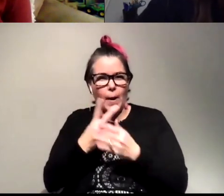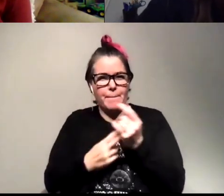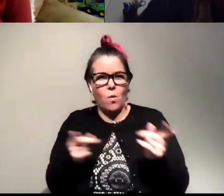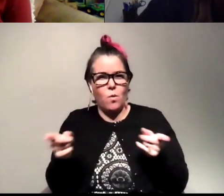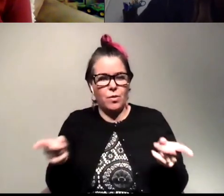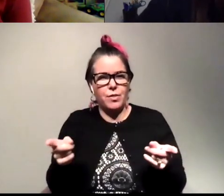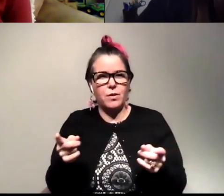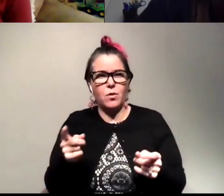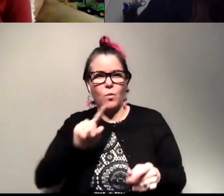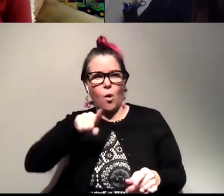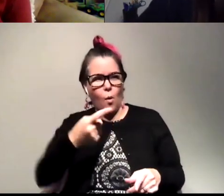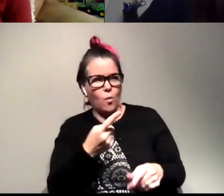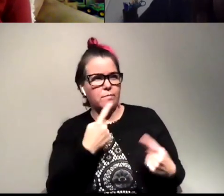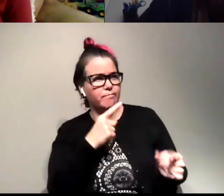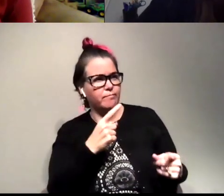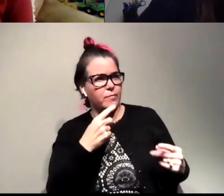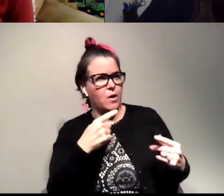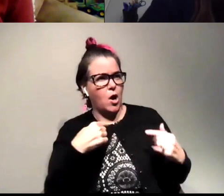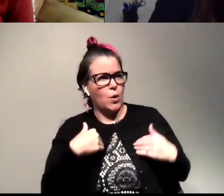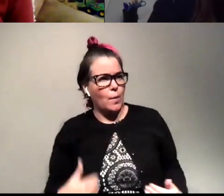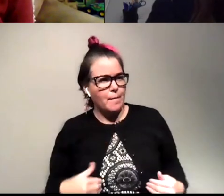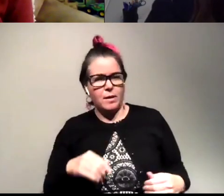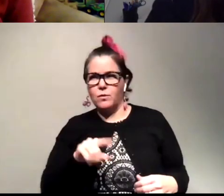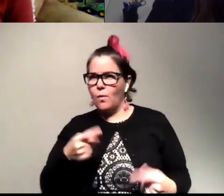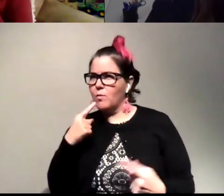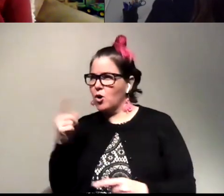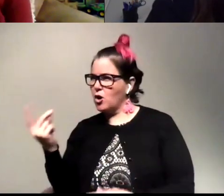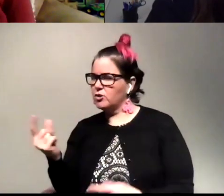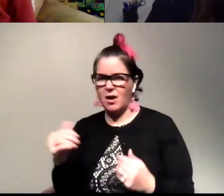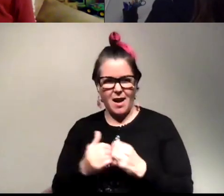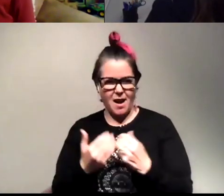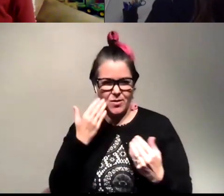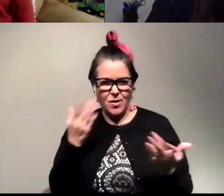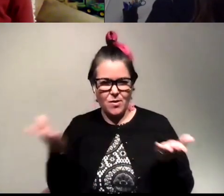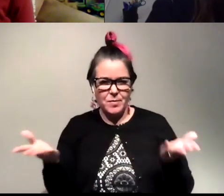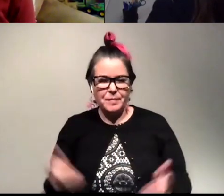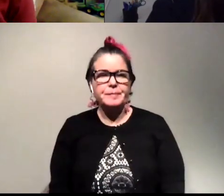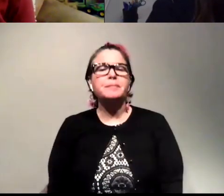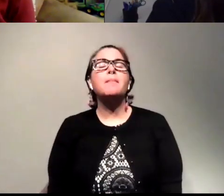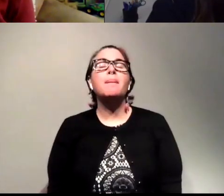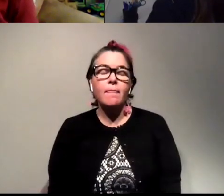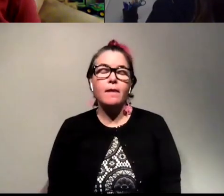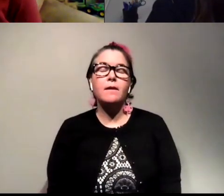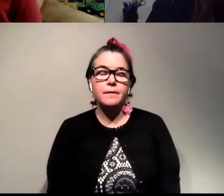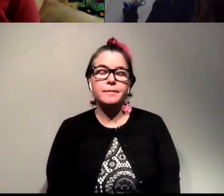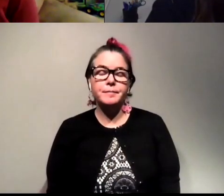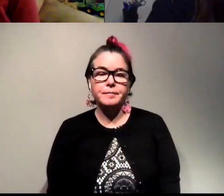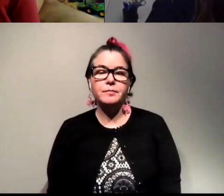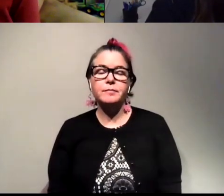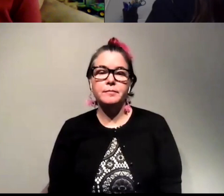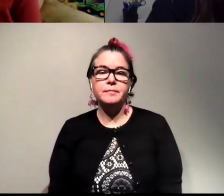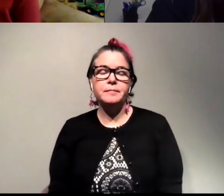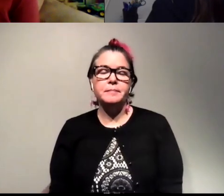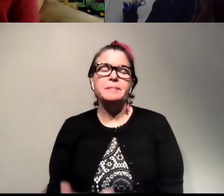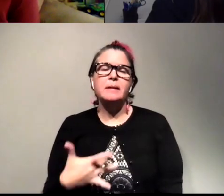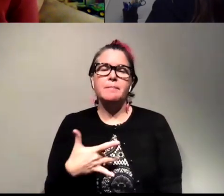only going to work on a person or only a dog or anything like that? Yeah, so a lot of the research starts, all